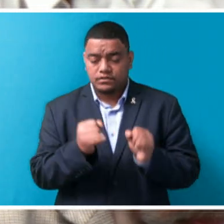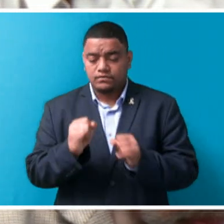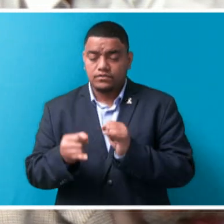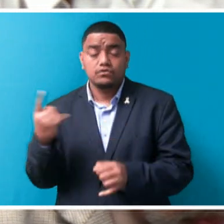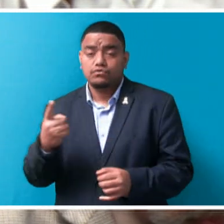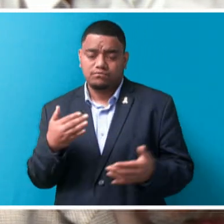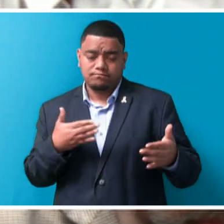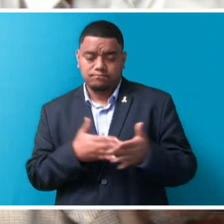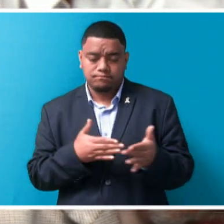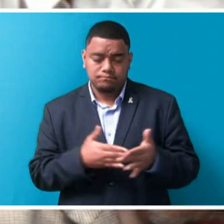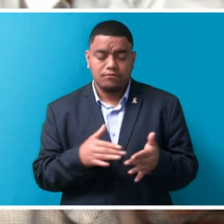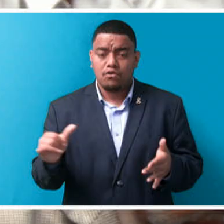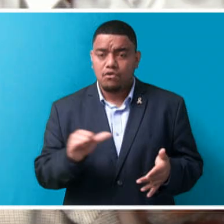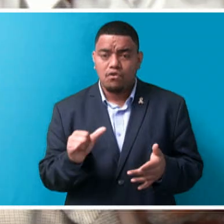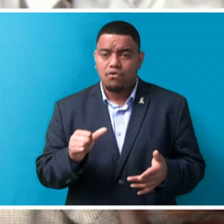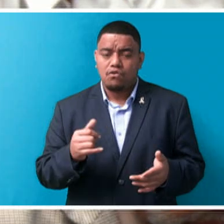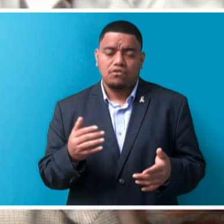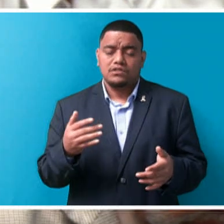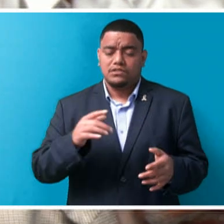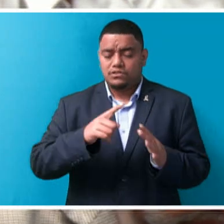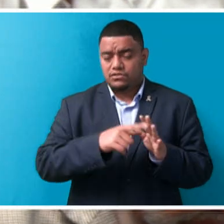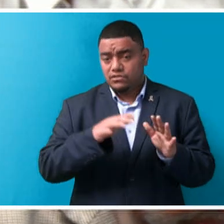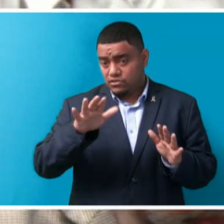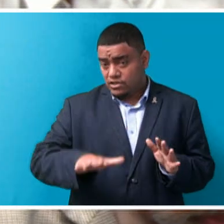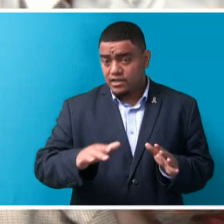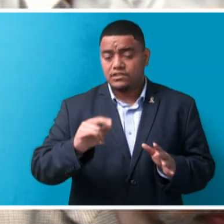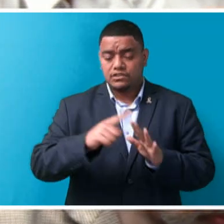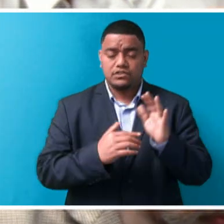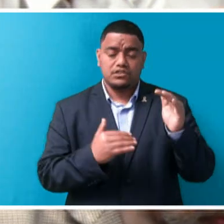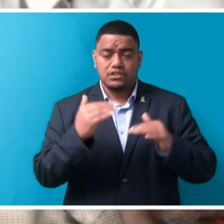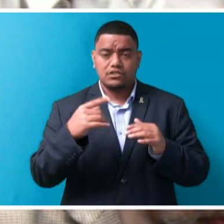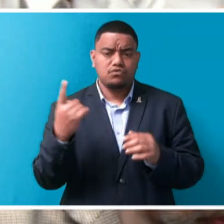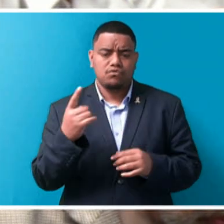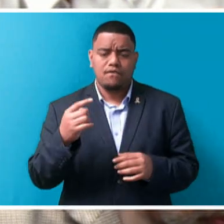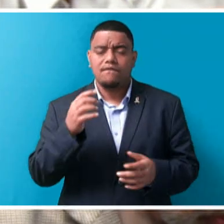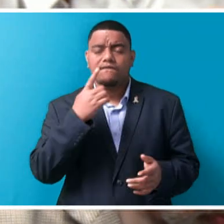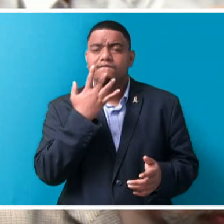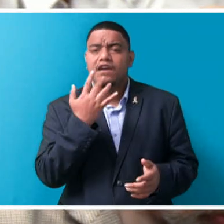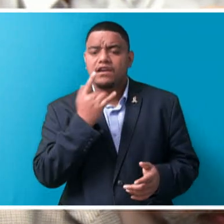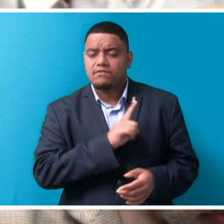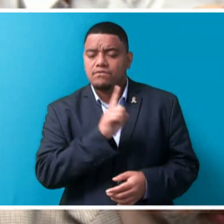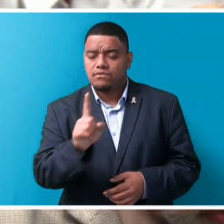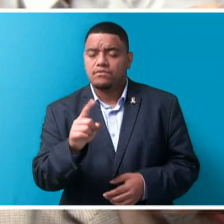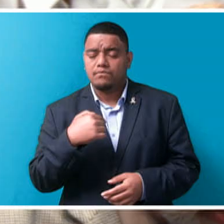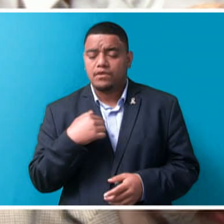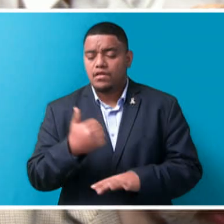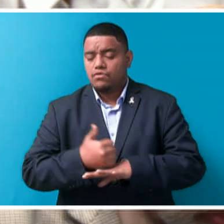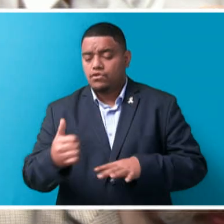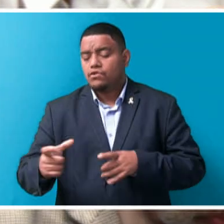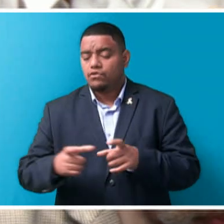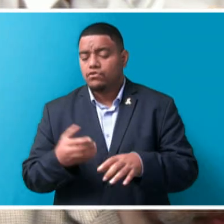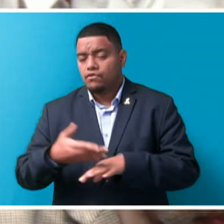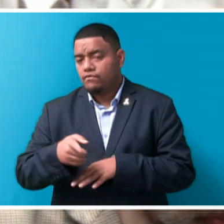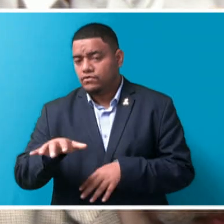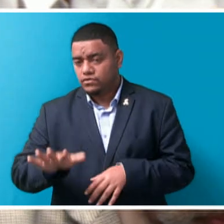obstruct, authorize child justice or welfare officers, or who falsely represent themselves as holding such authority,